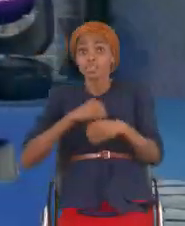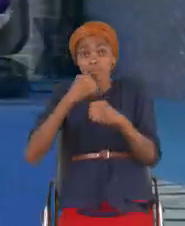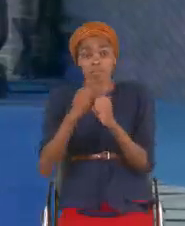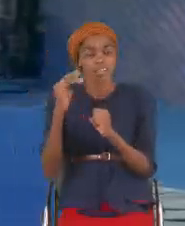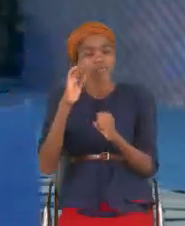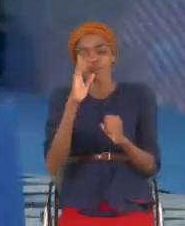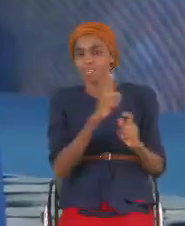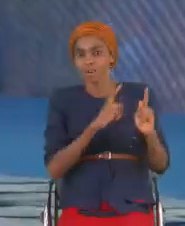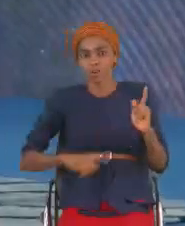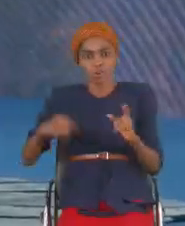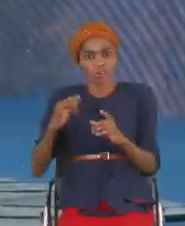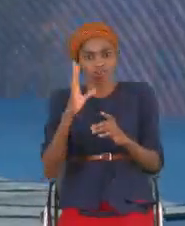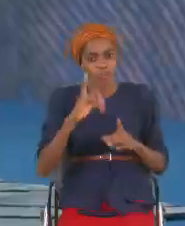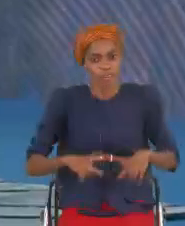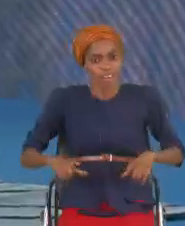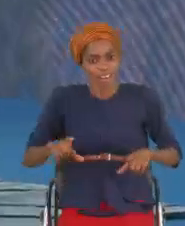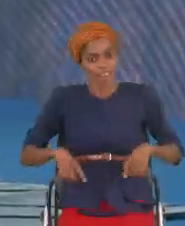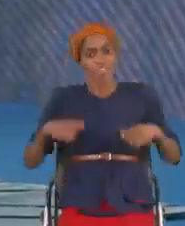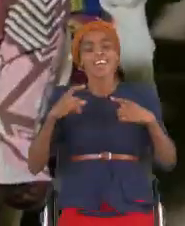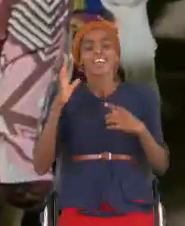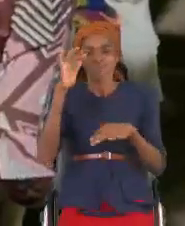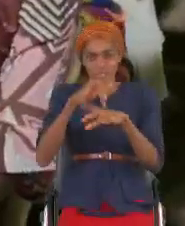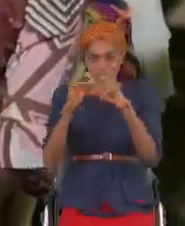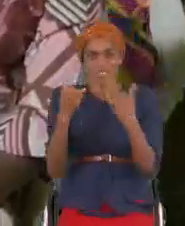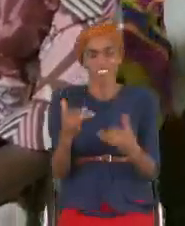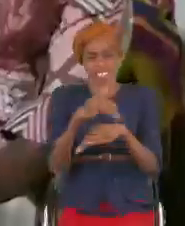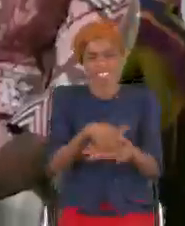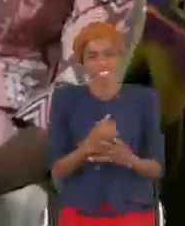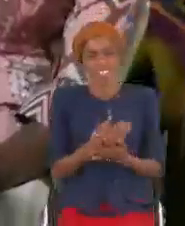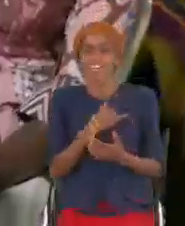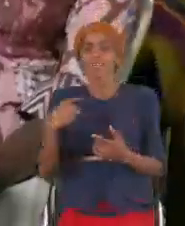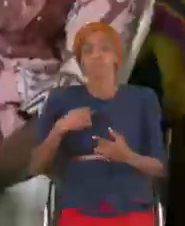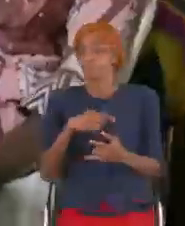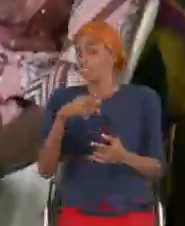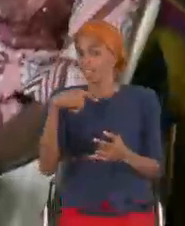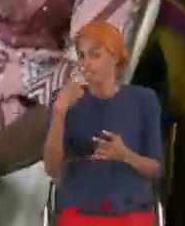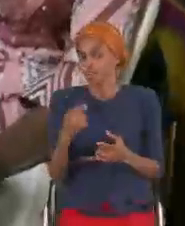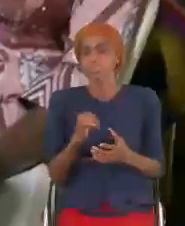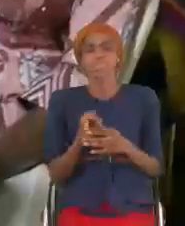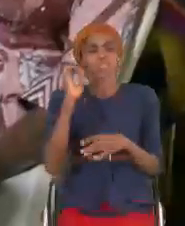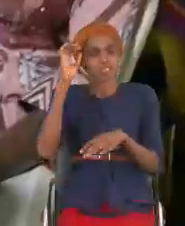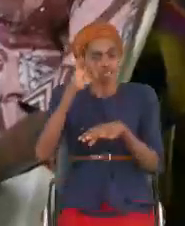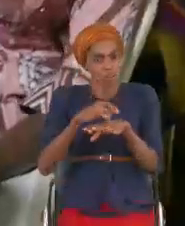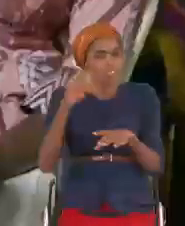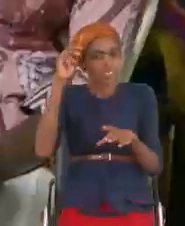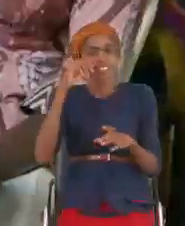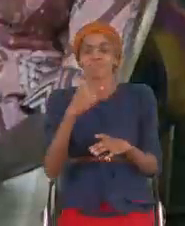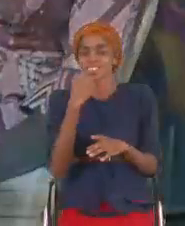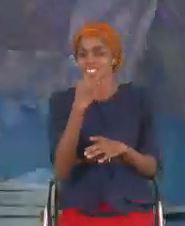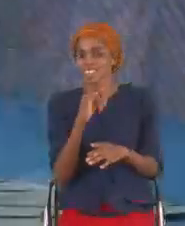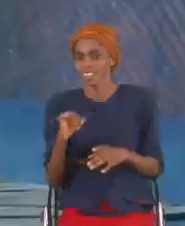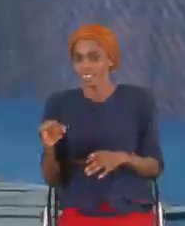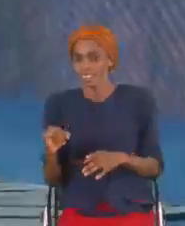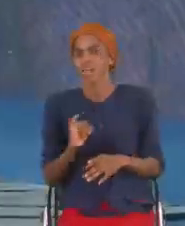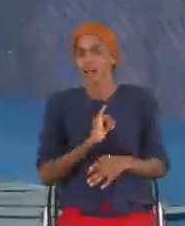Lord of your life. He will touch you tonight. And then we are told, he touched him, saying,